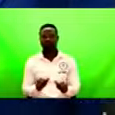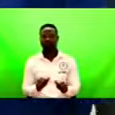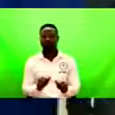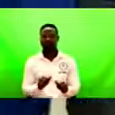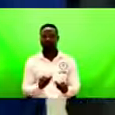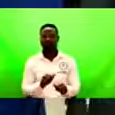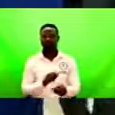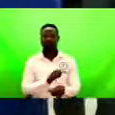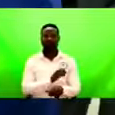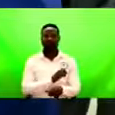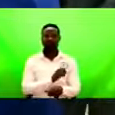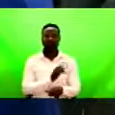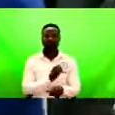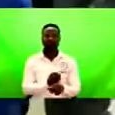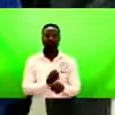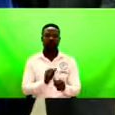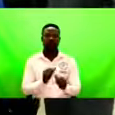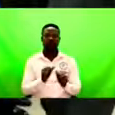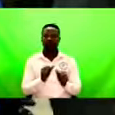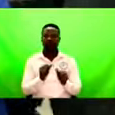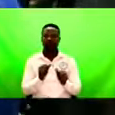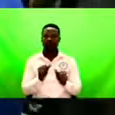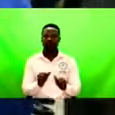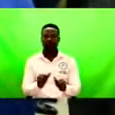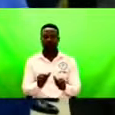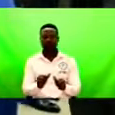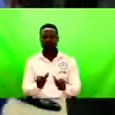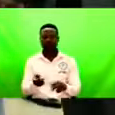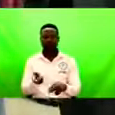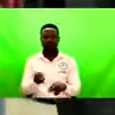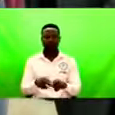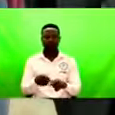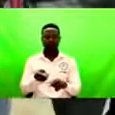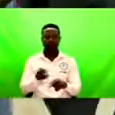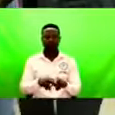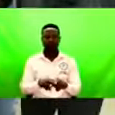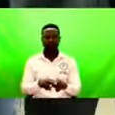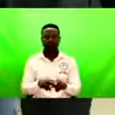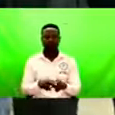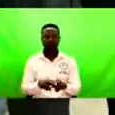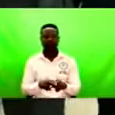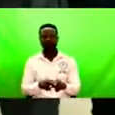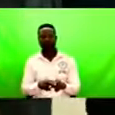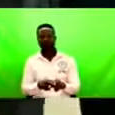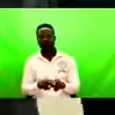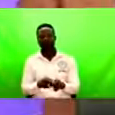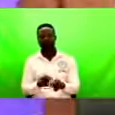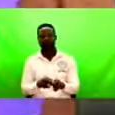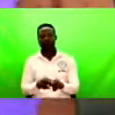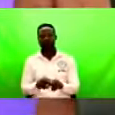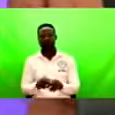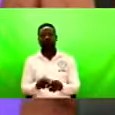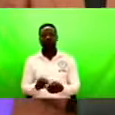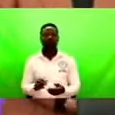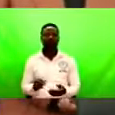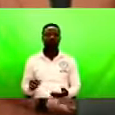So may I ask the directors to come up, the directors and the deputies and the coordinators, please come